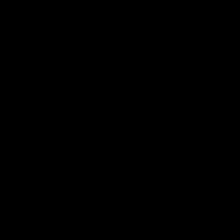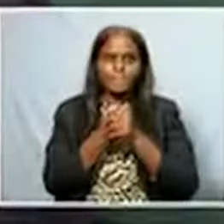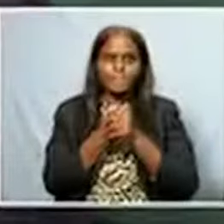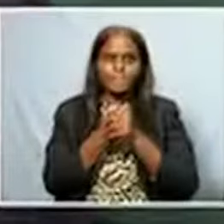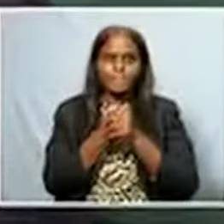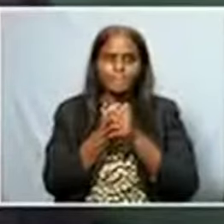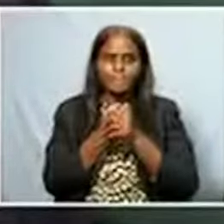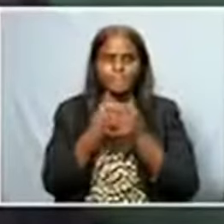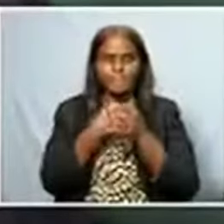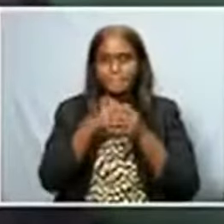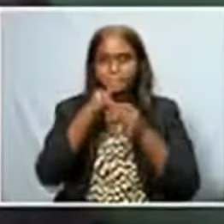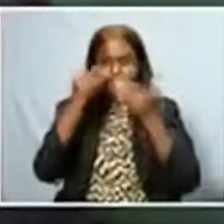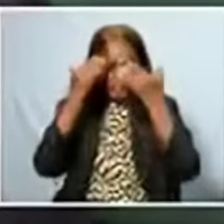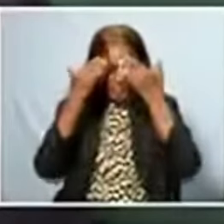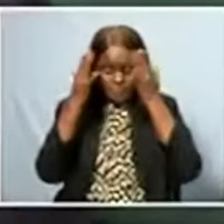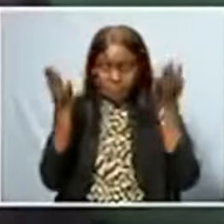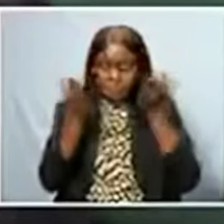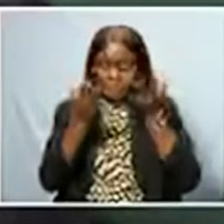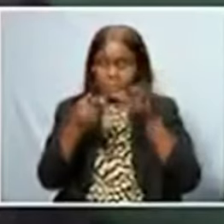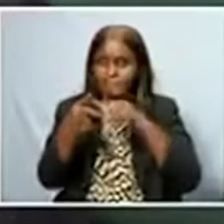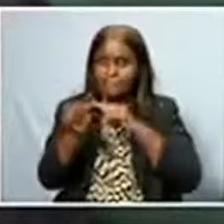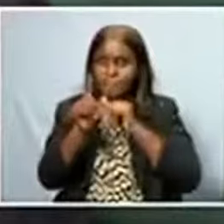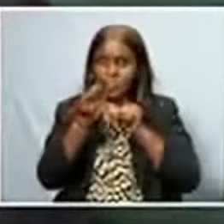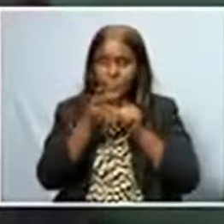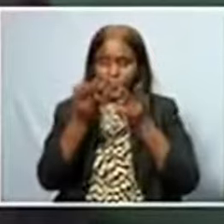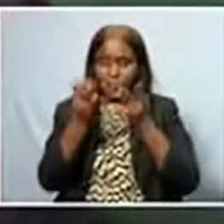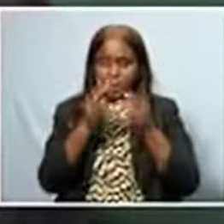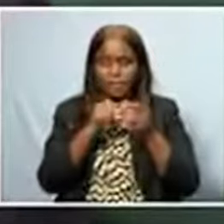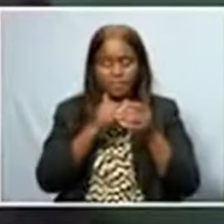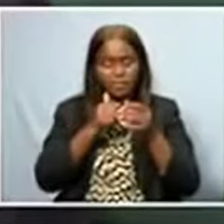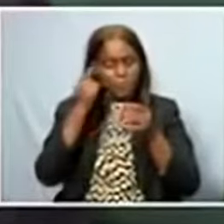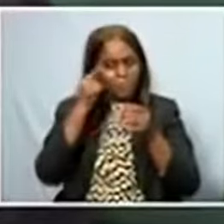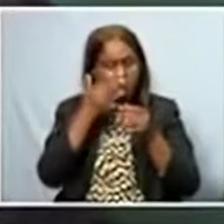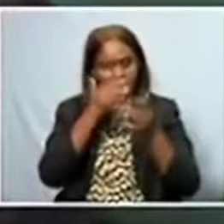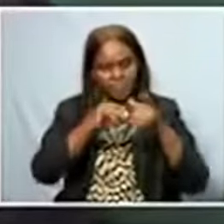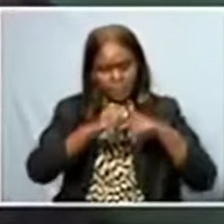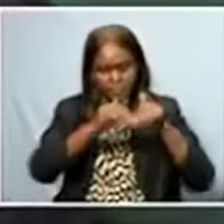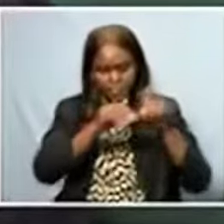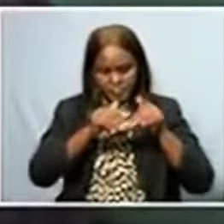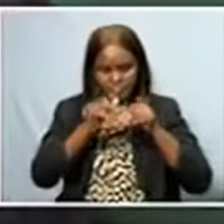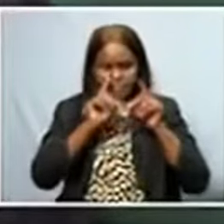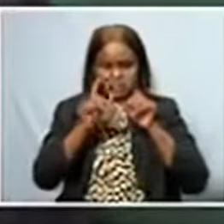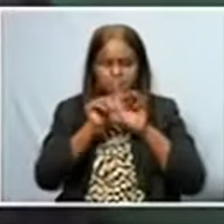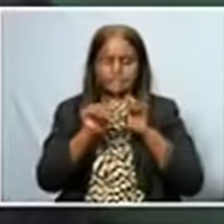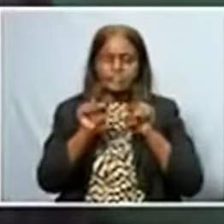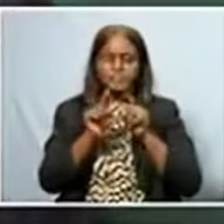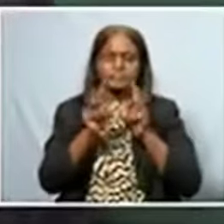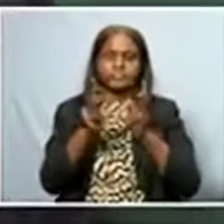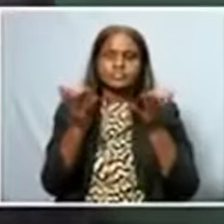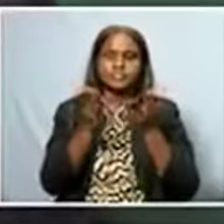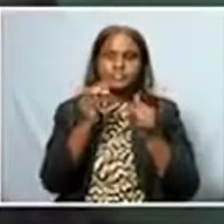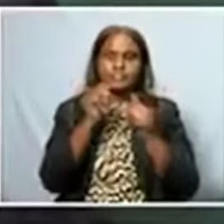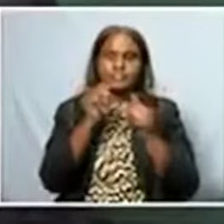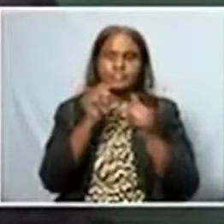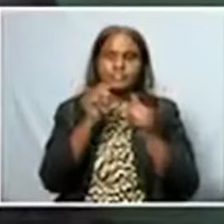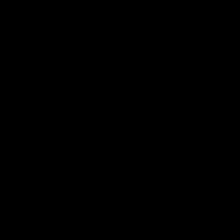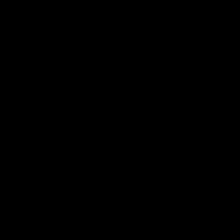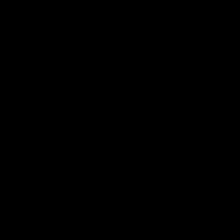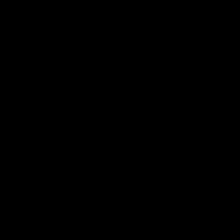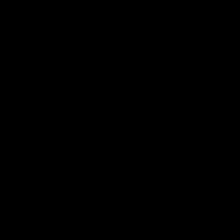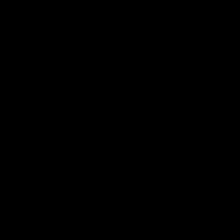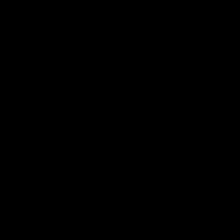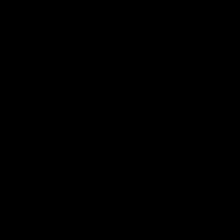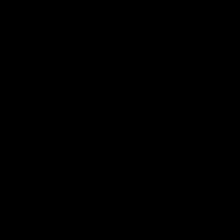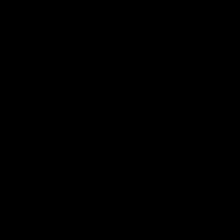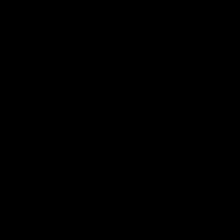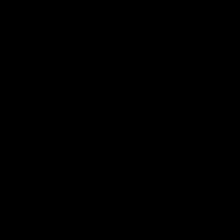I don't know where you get them from. So I think let's avoid to debate in that order, because the public,